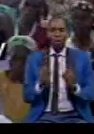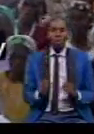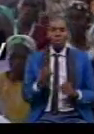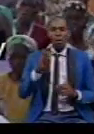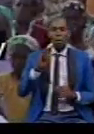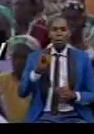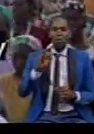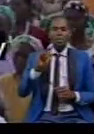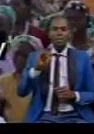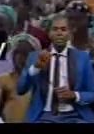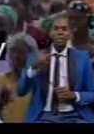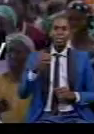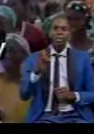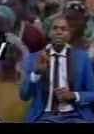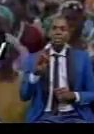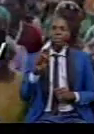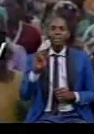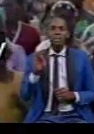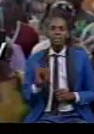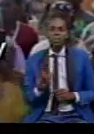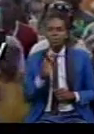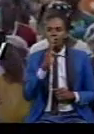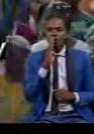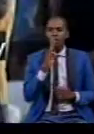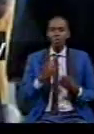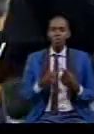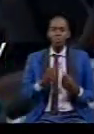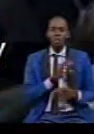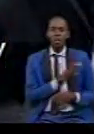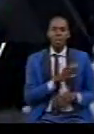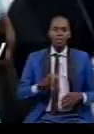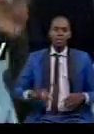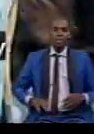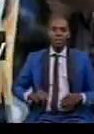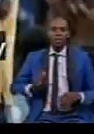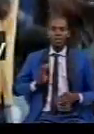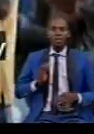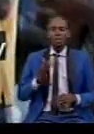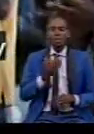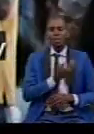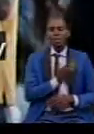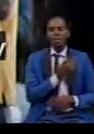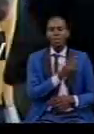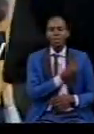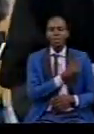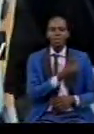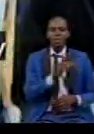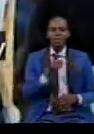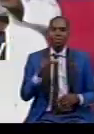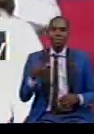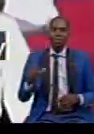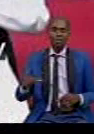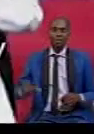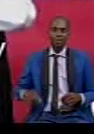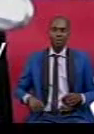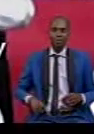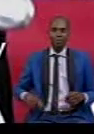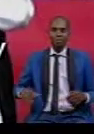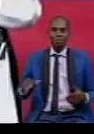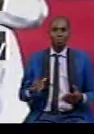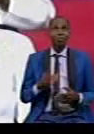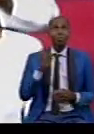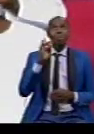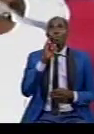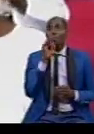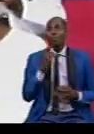to do in Jesus' name. And this special privilege you have given